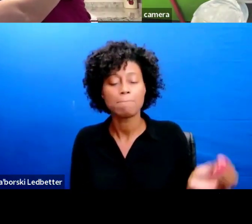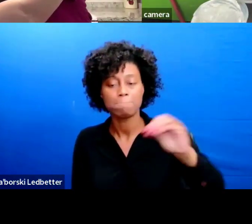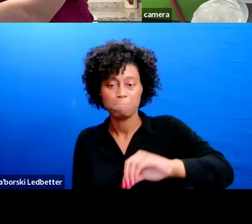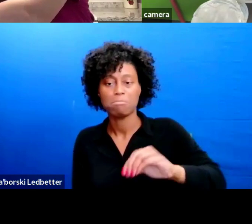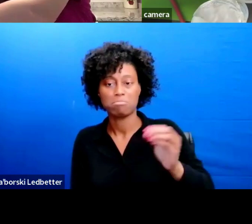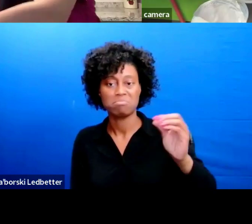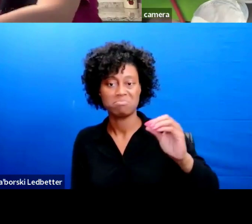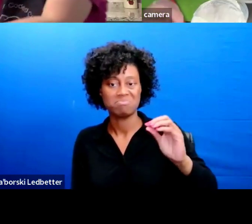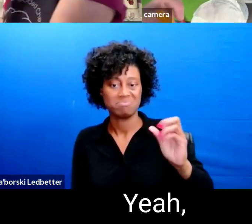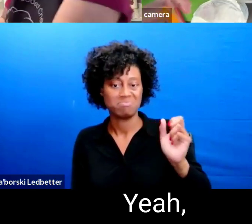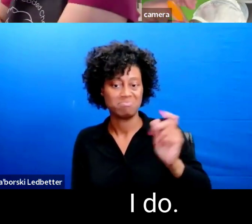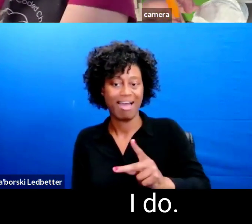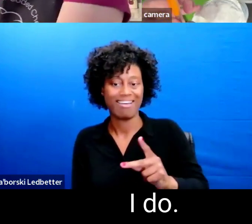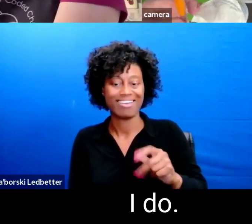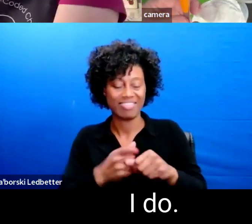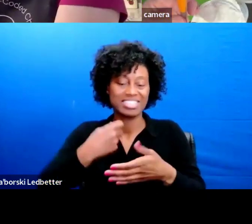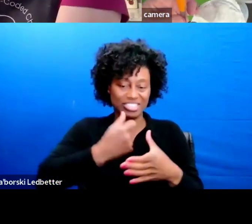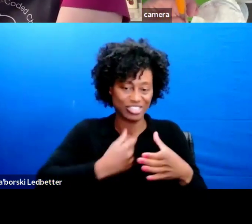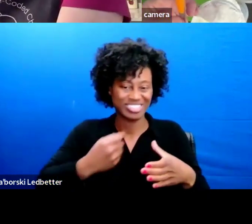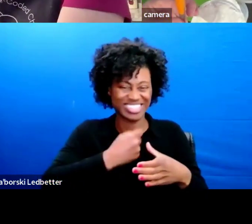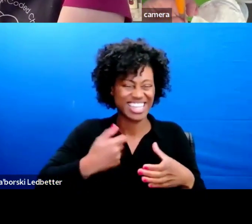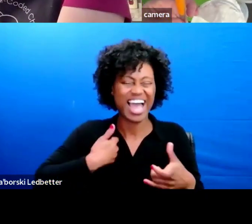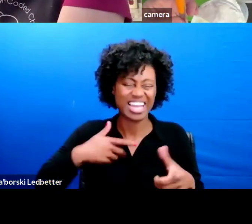stir. Yeah, I do.